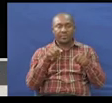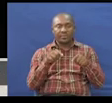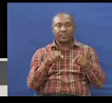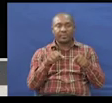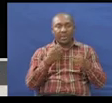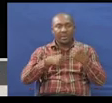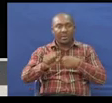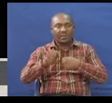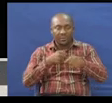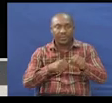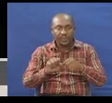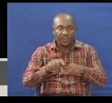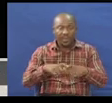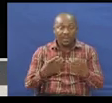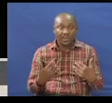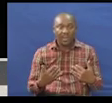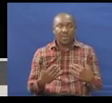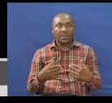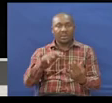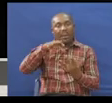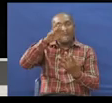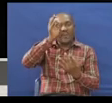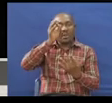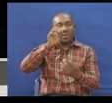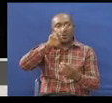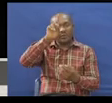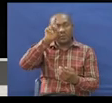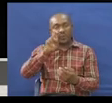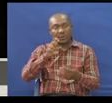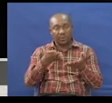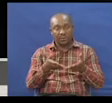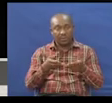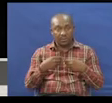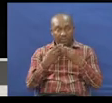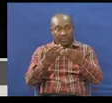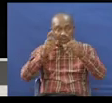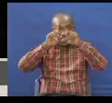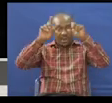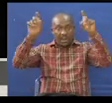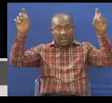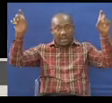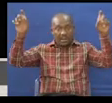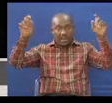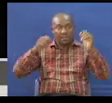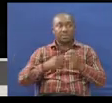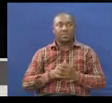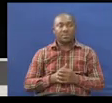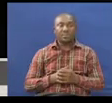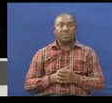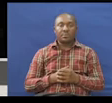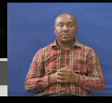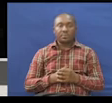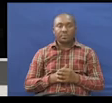in here, which will give you enough practice. But right now, let us pick some few questions here. I will just give you the heading.